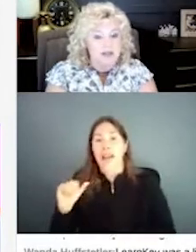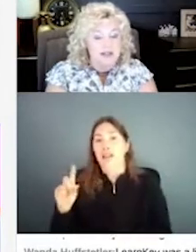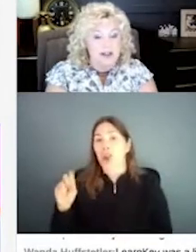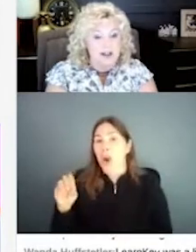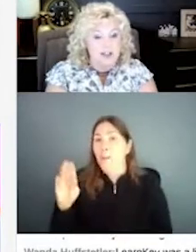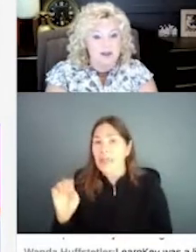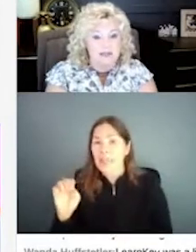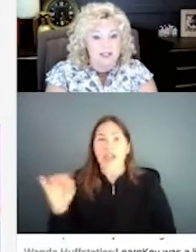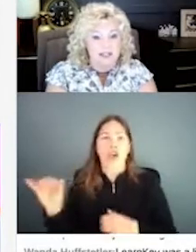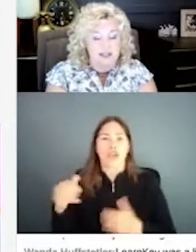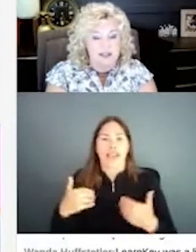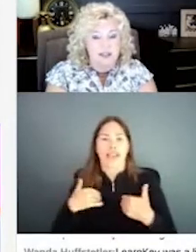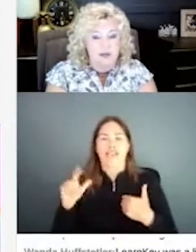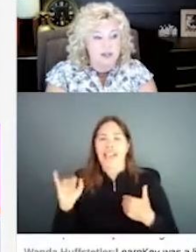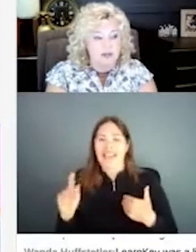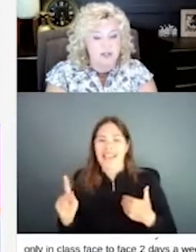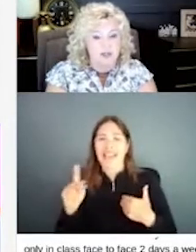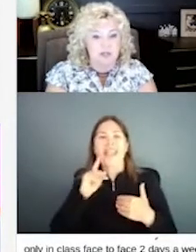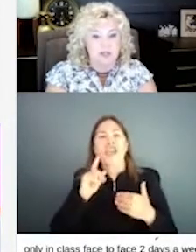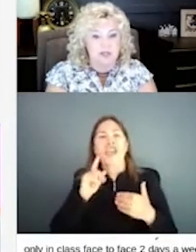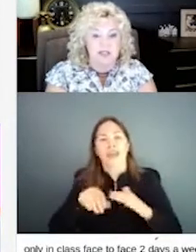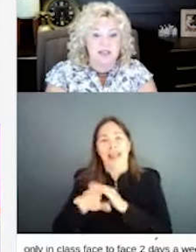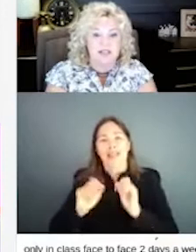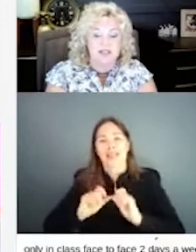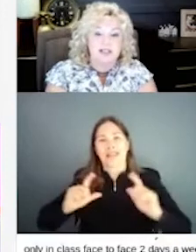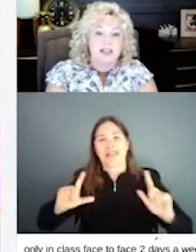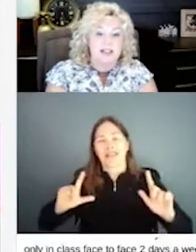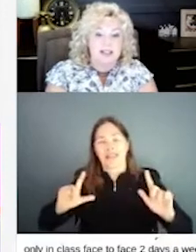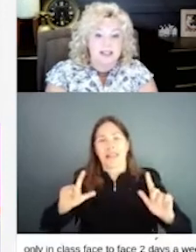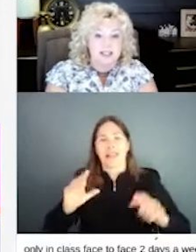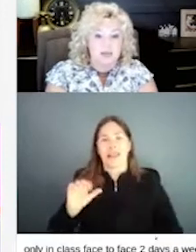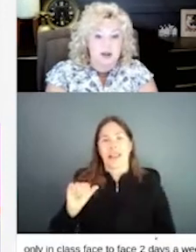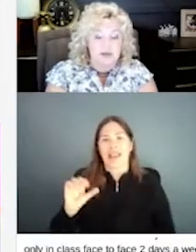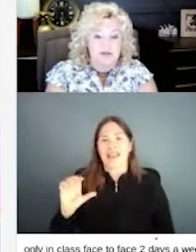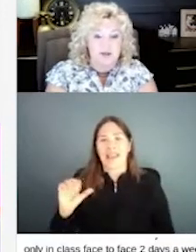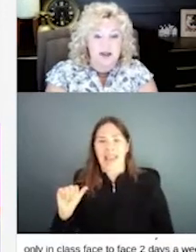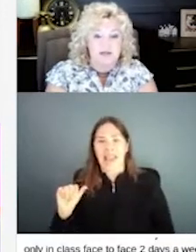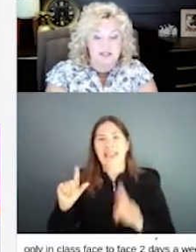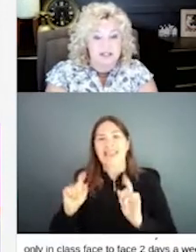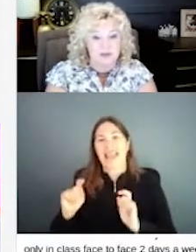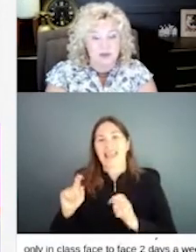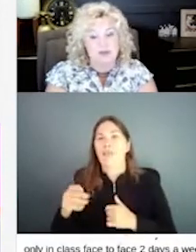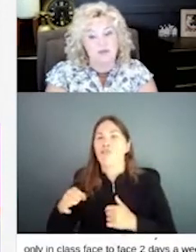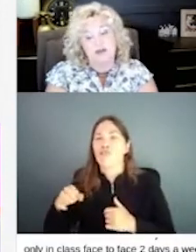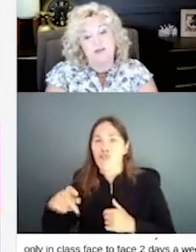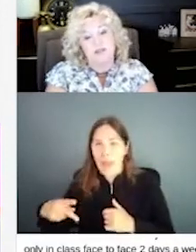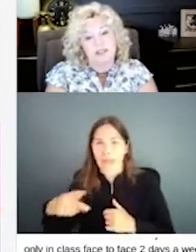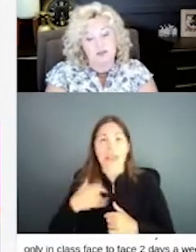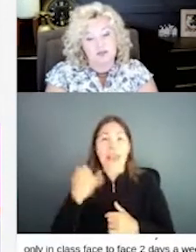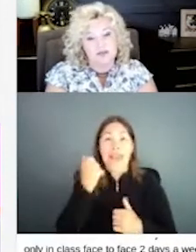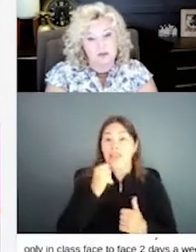I also have a link that you can go to get ACA Test Prep if you haven't demoed Brain Buffet's